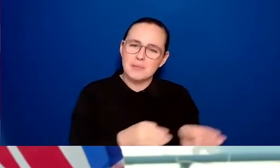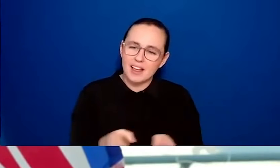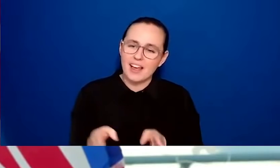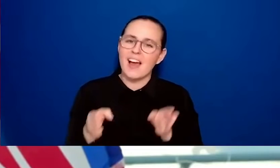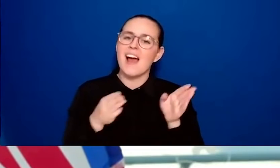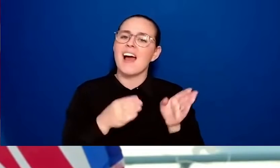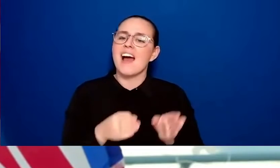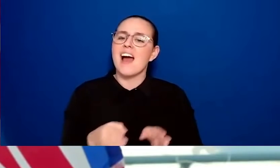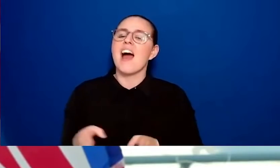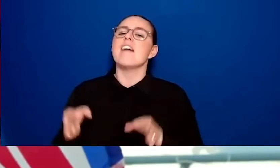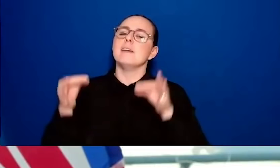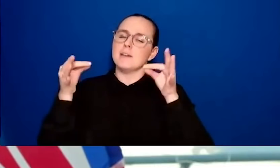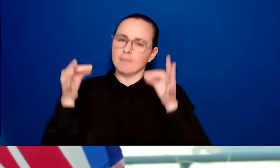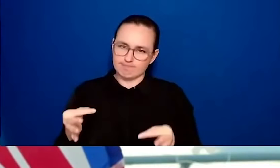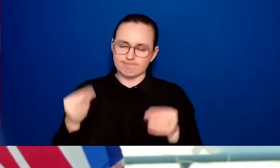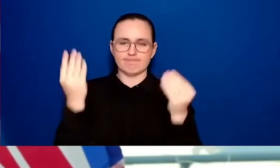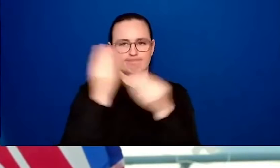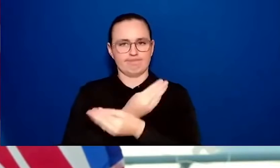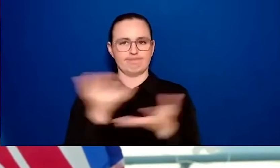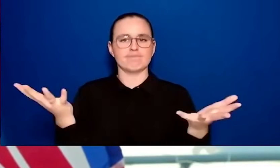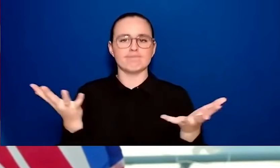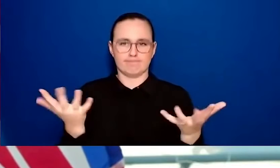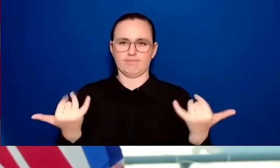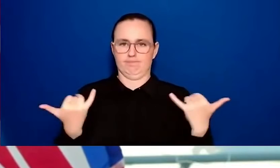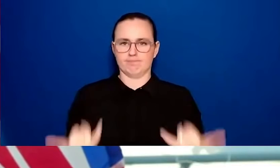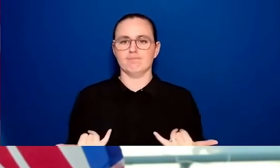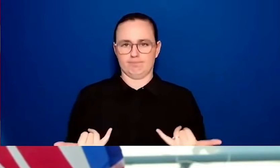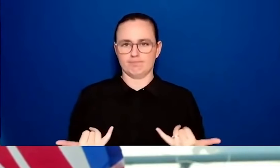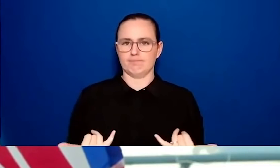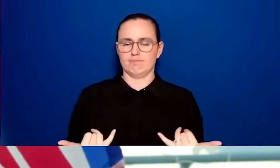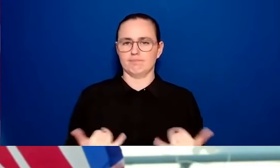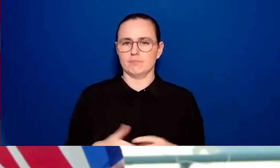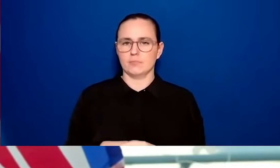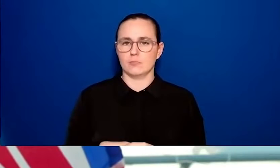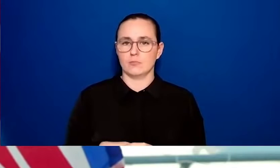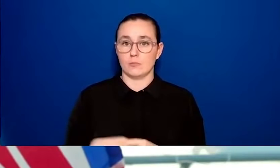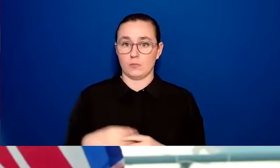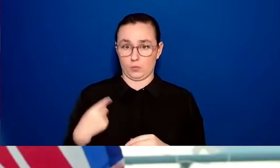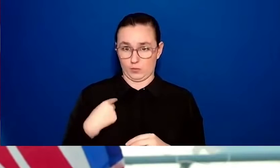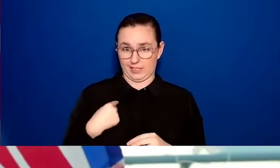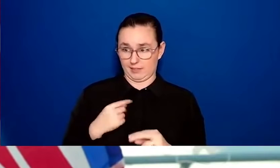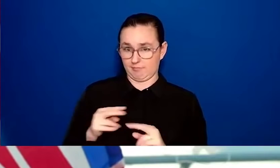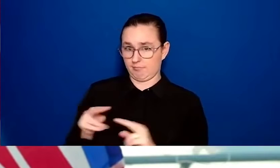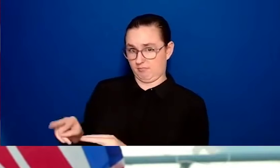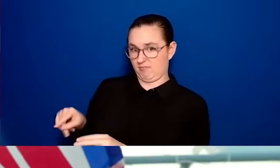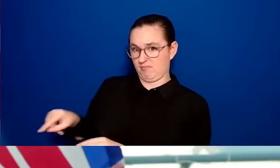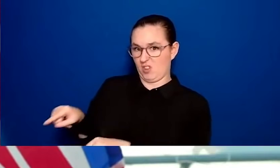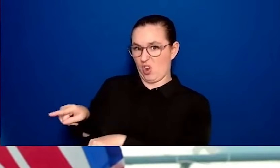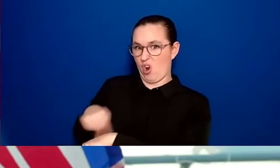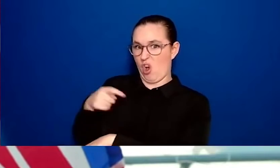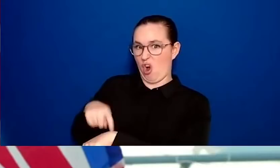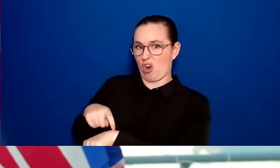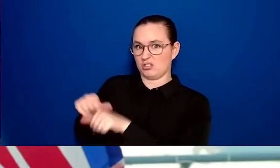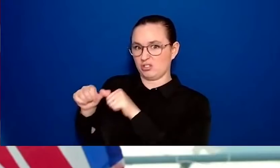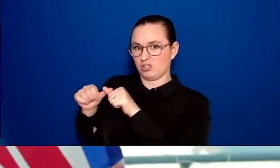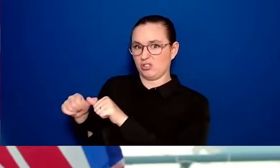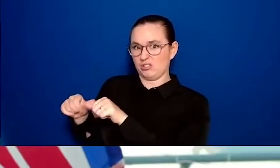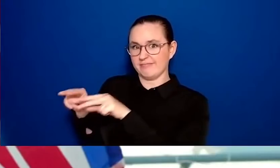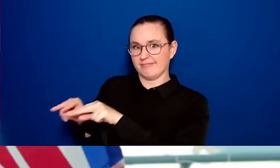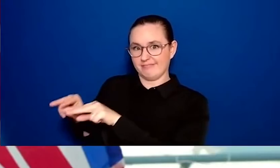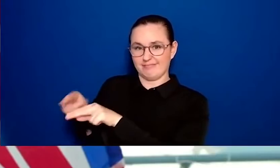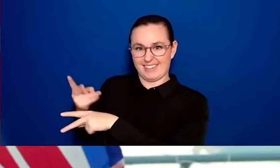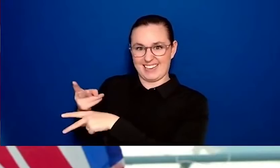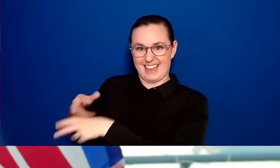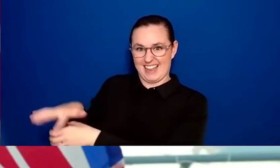started with long-term care recognizing it was the highest risk setting, and there's some concerns that